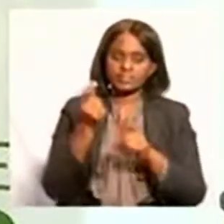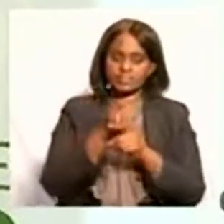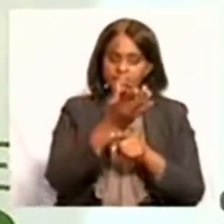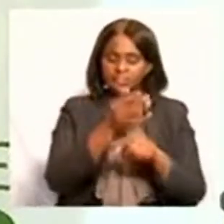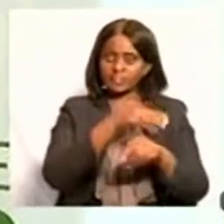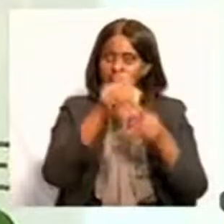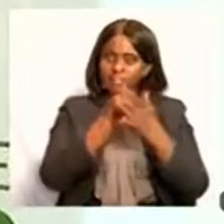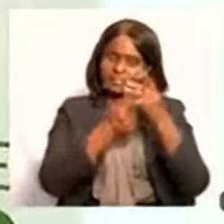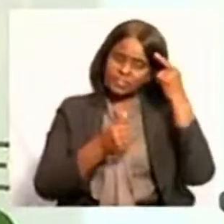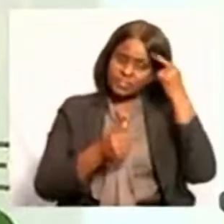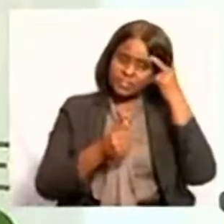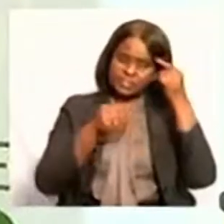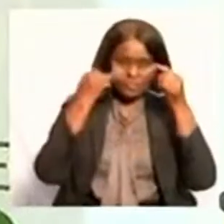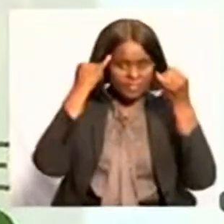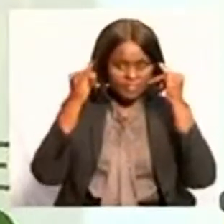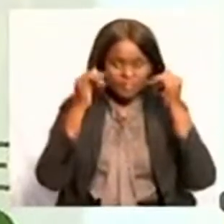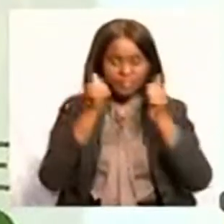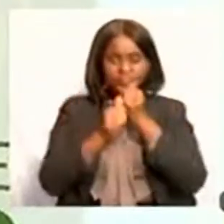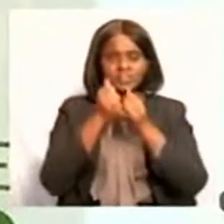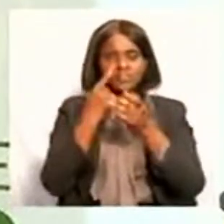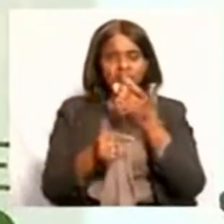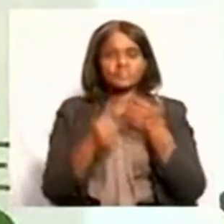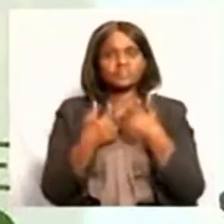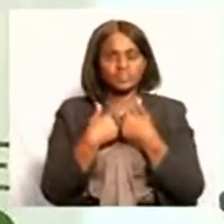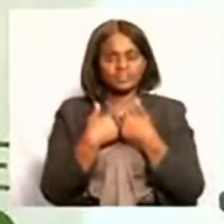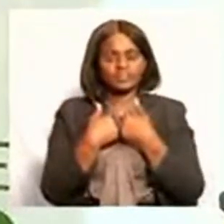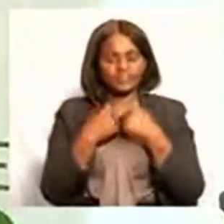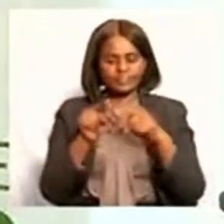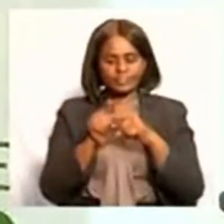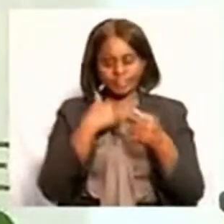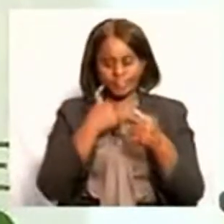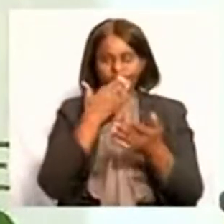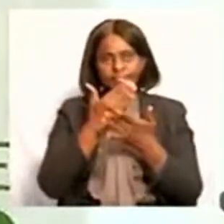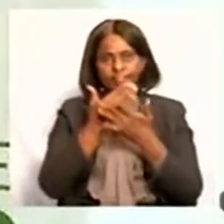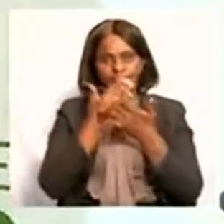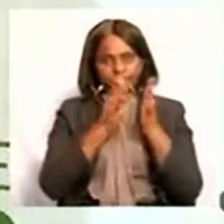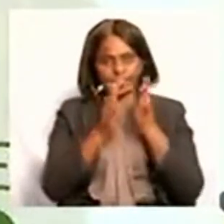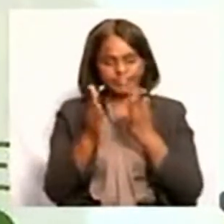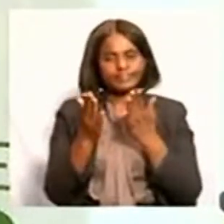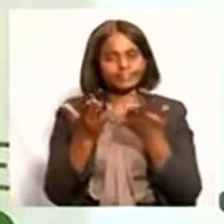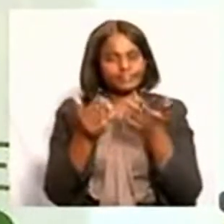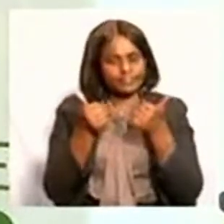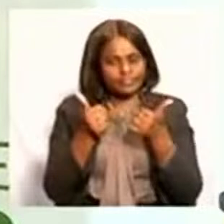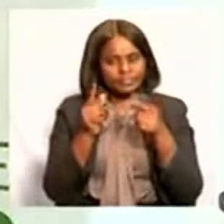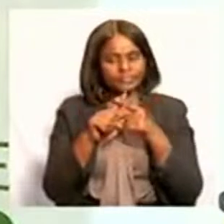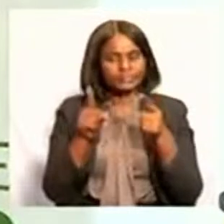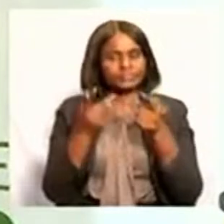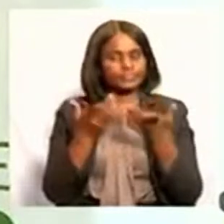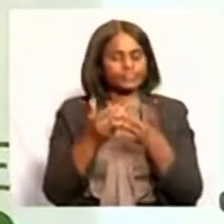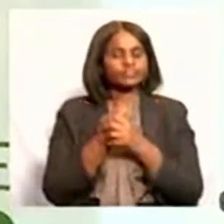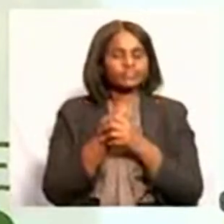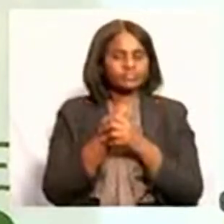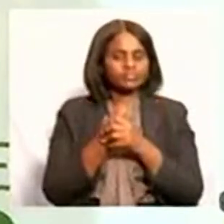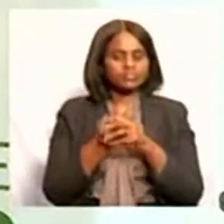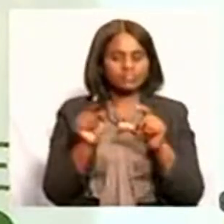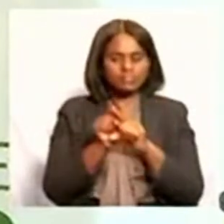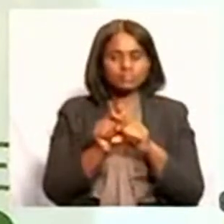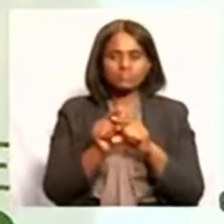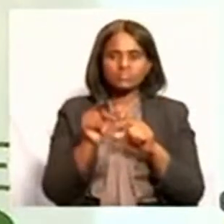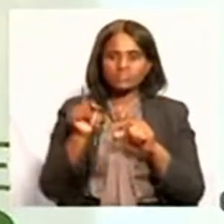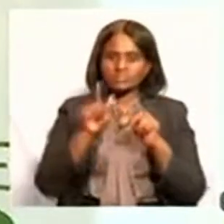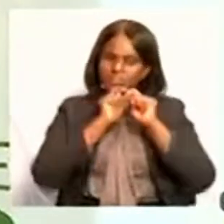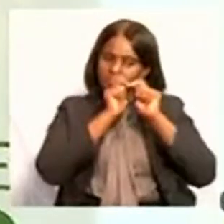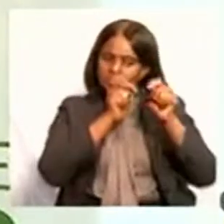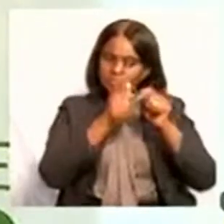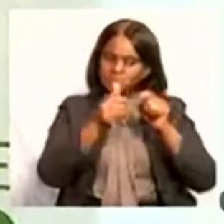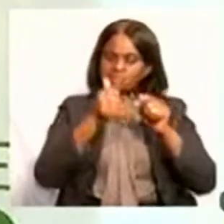all these government initiatives that have good intentions, so to say, but the scenario in Mazabuka